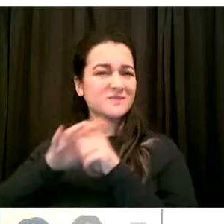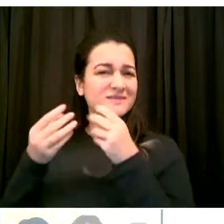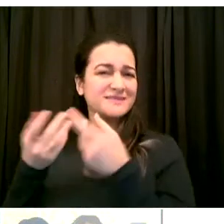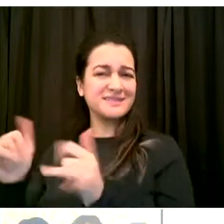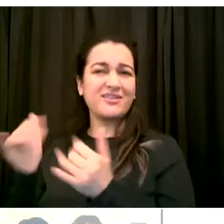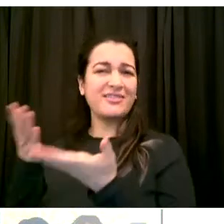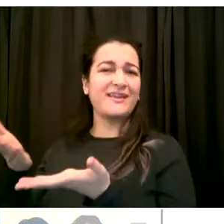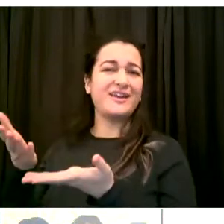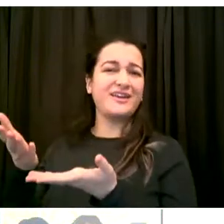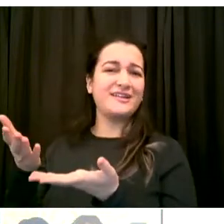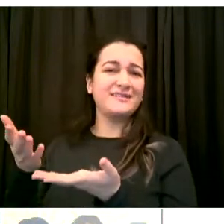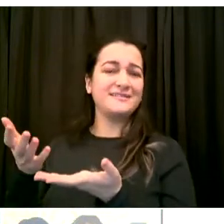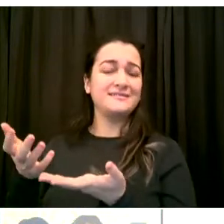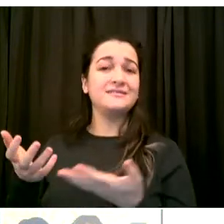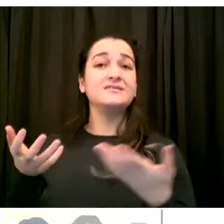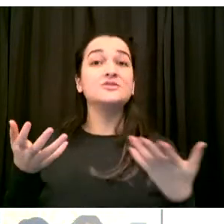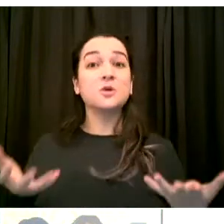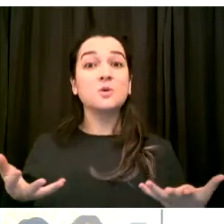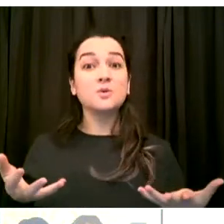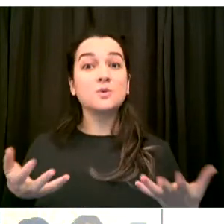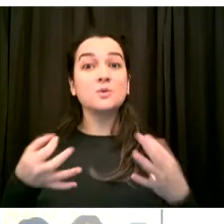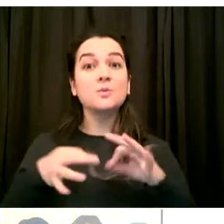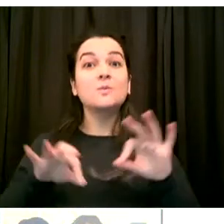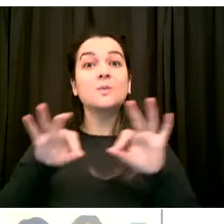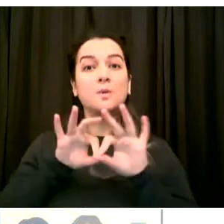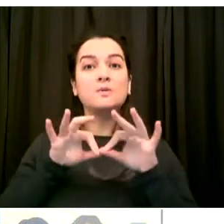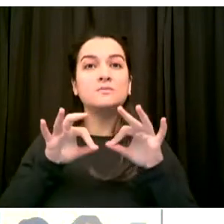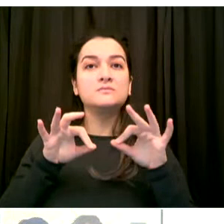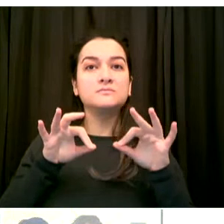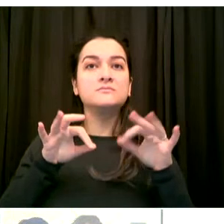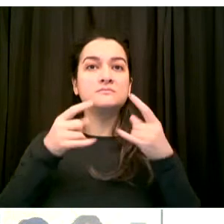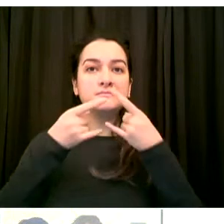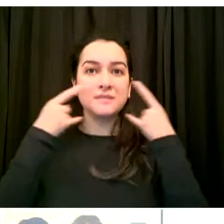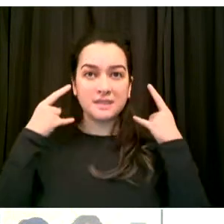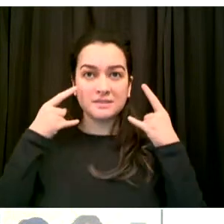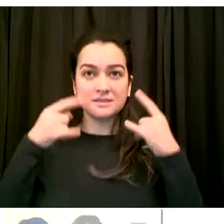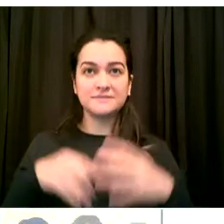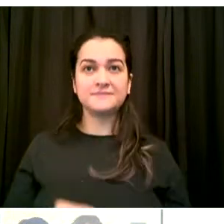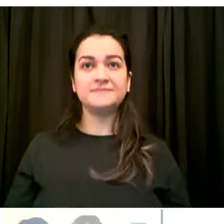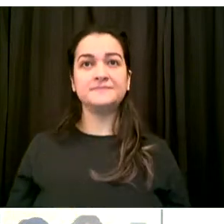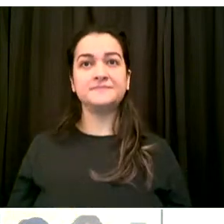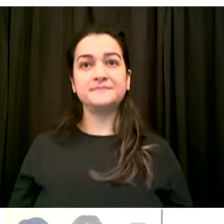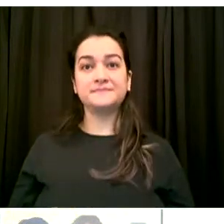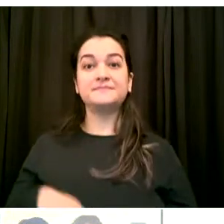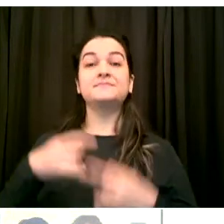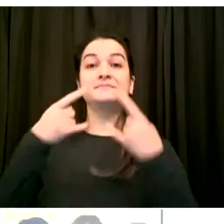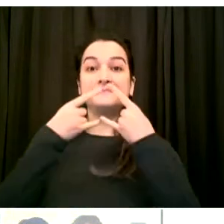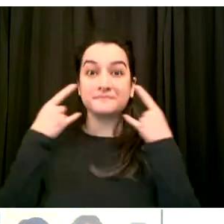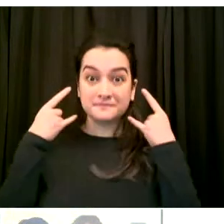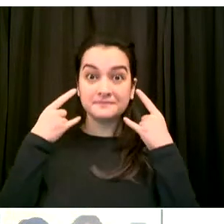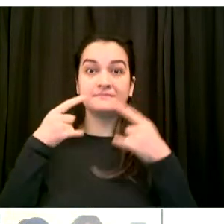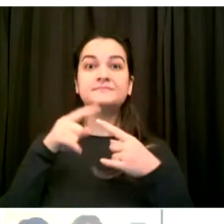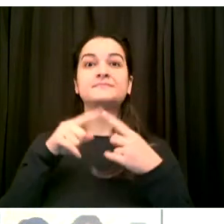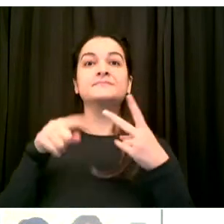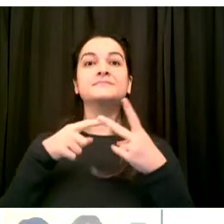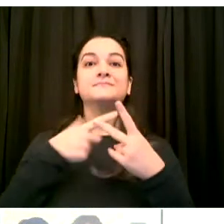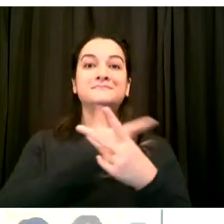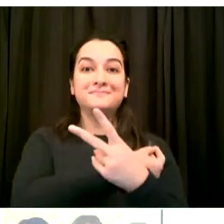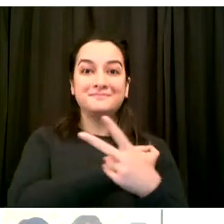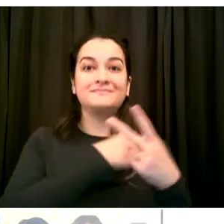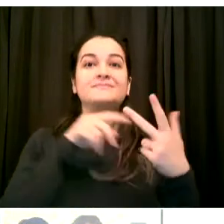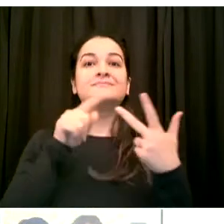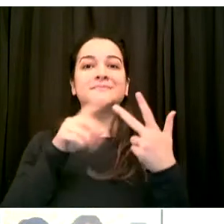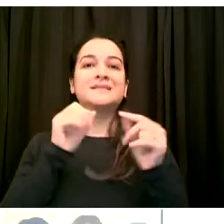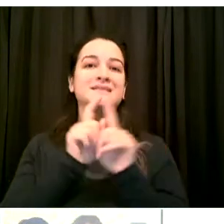That's why you heard in our guidance last week that we are actually doubling down on ensuring that New Yorkers are